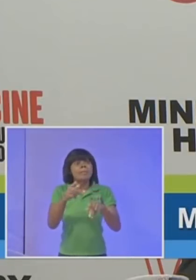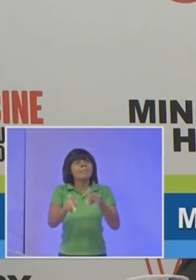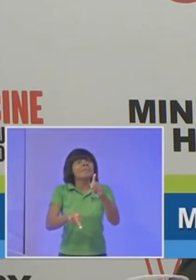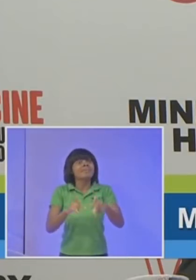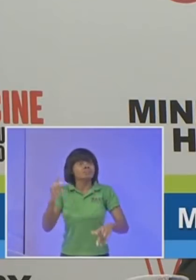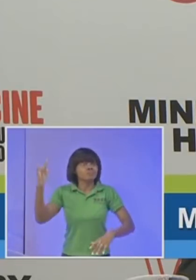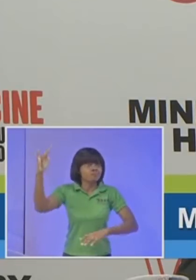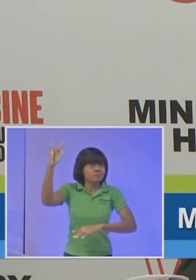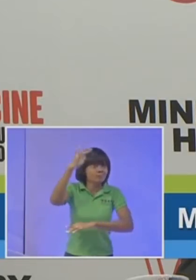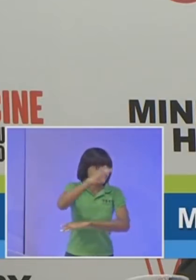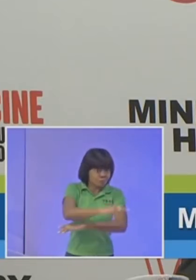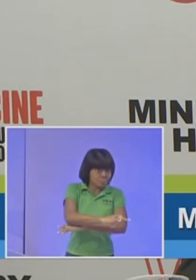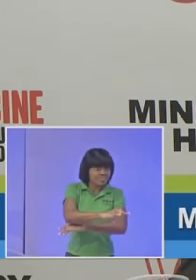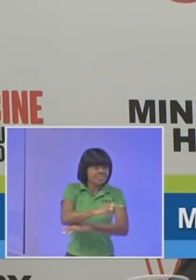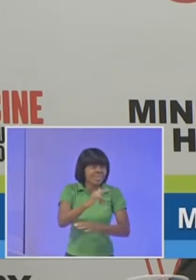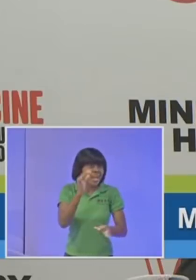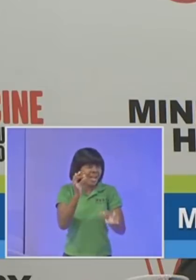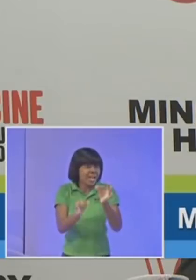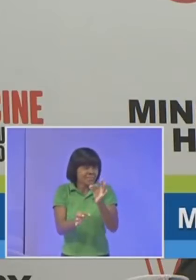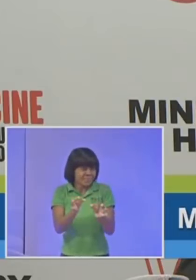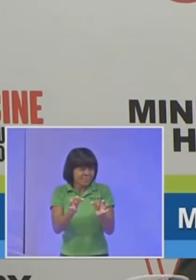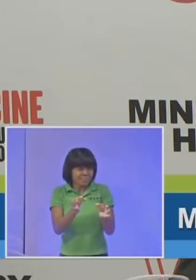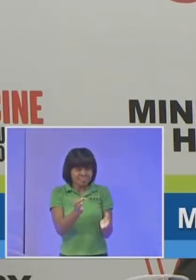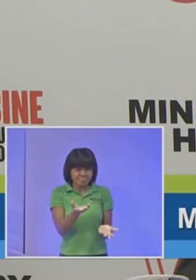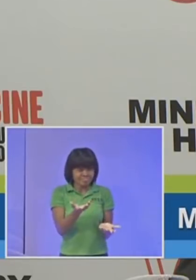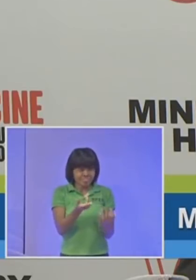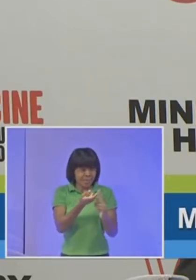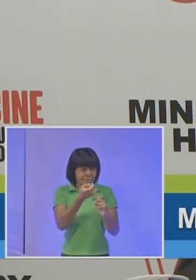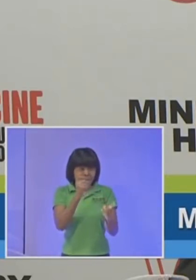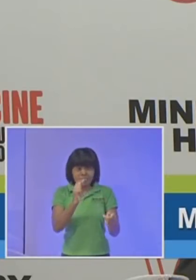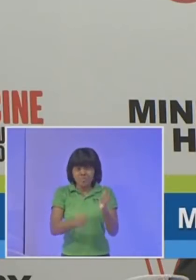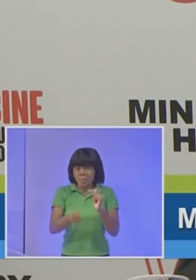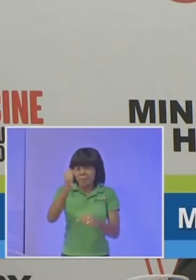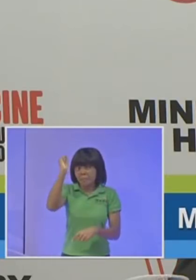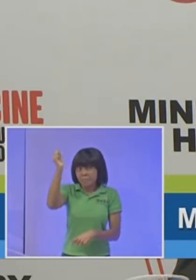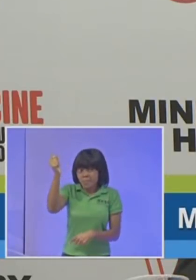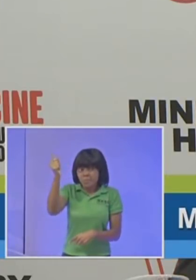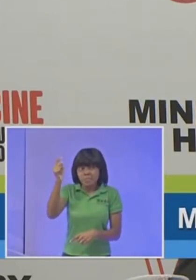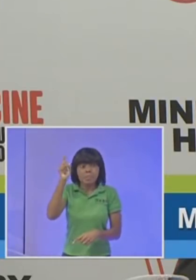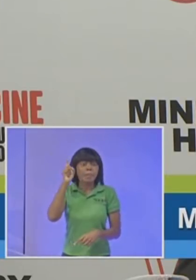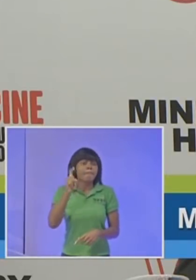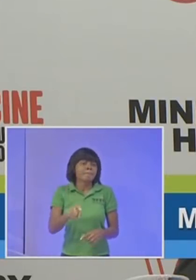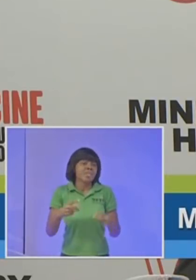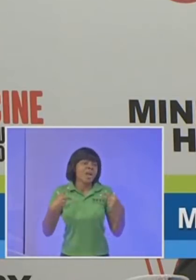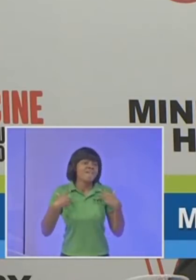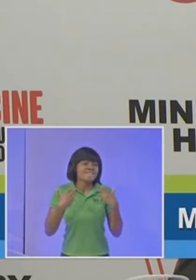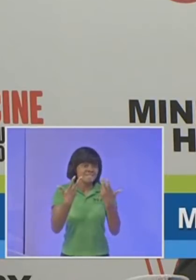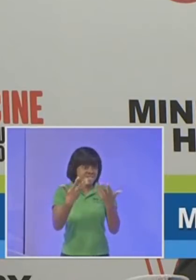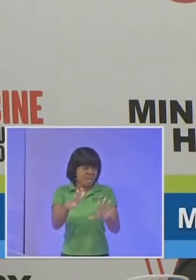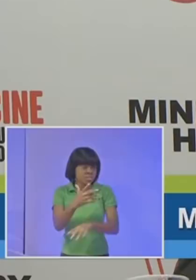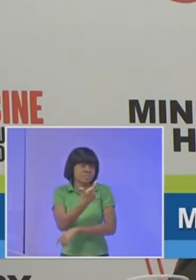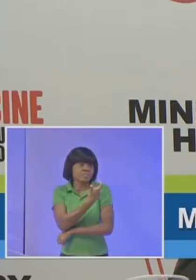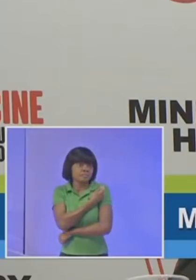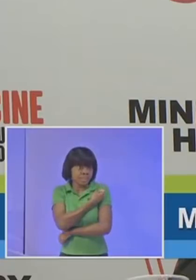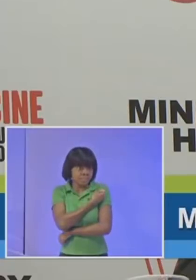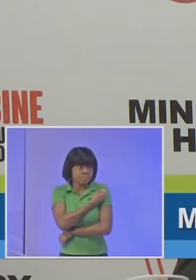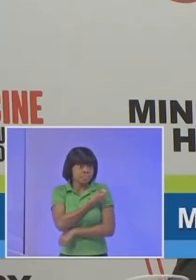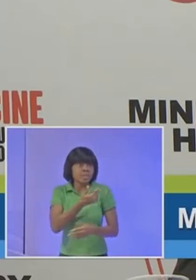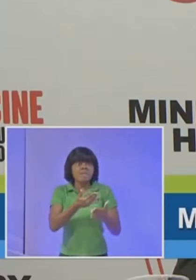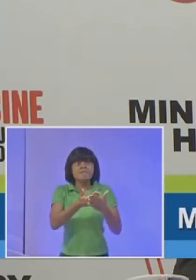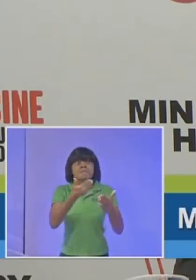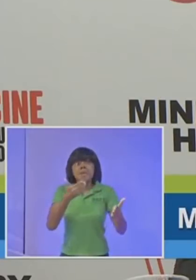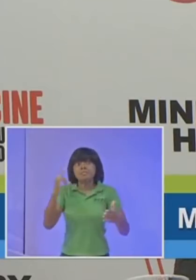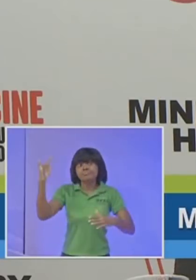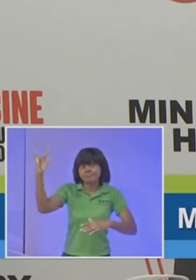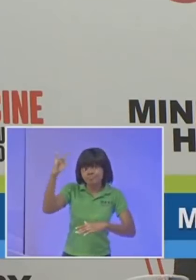since July of last year. So we were quite early in that. I see other countries. And you see, it's not